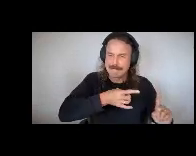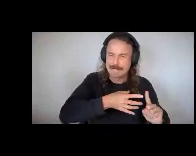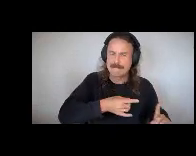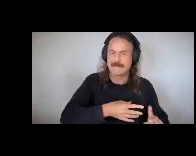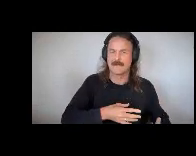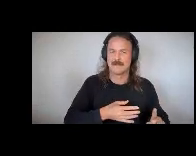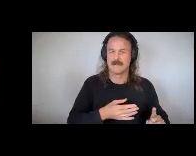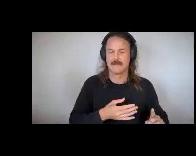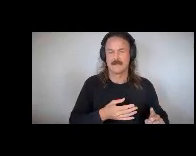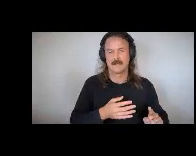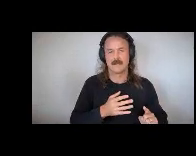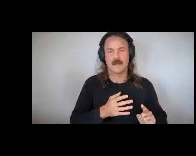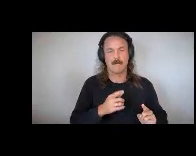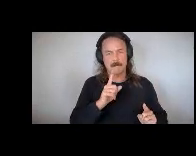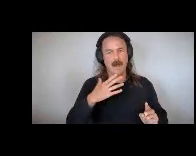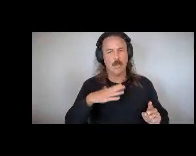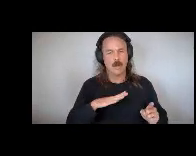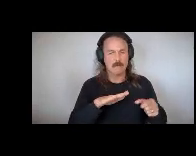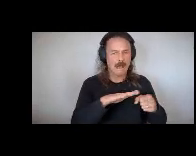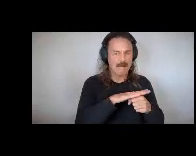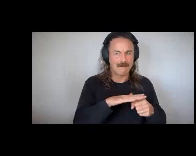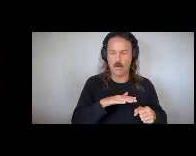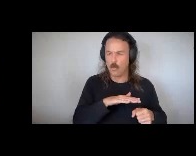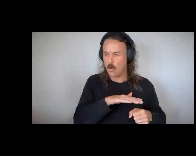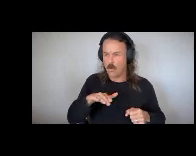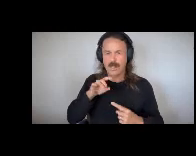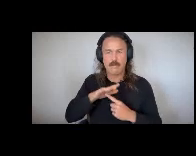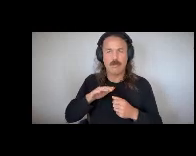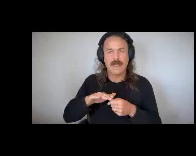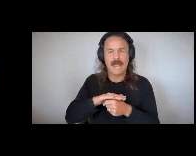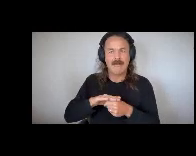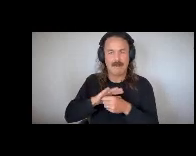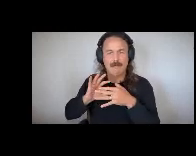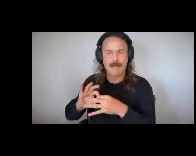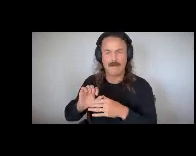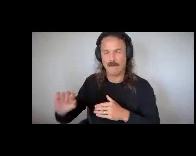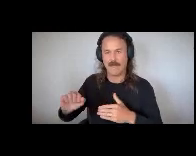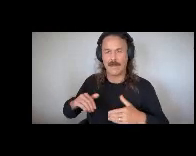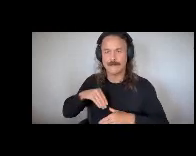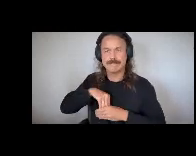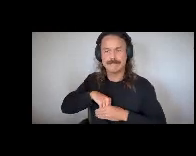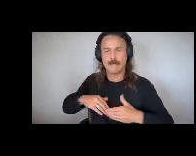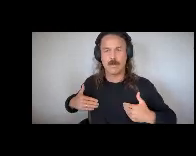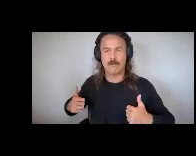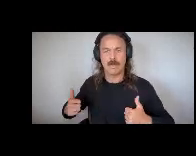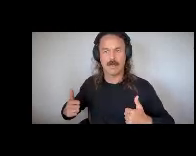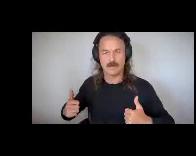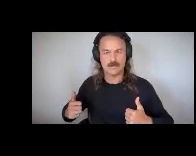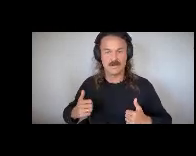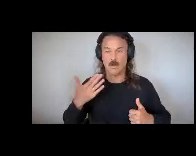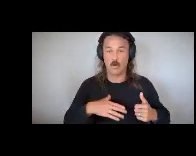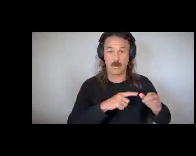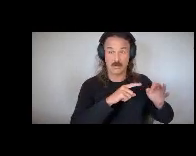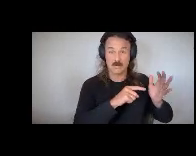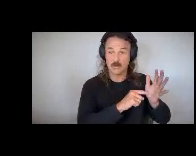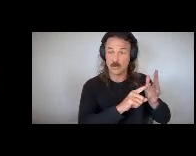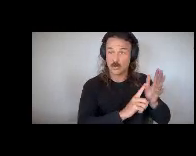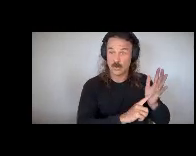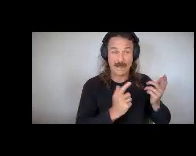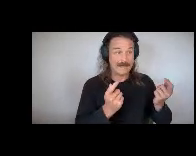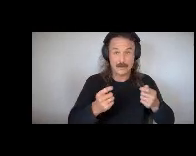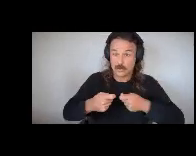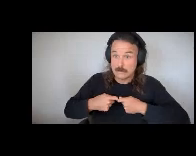of well-being. So that's the main challenge. We wanted something which was relatively easy to put into the field, that people would find easy to read